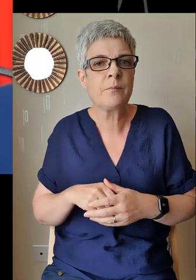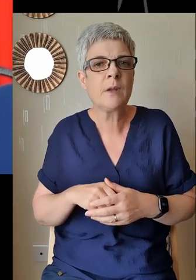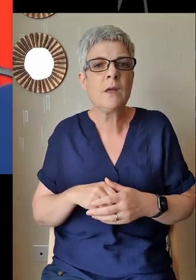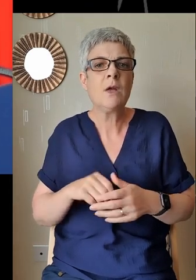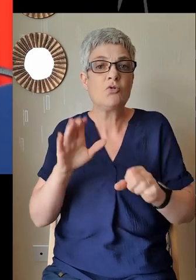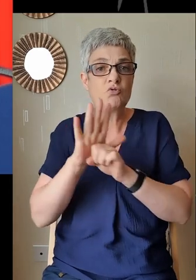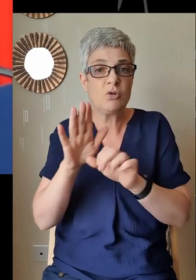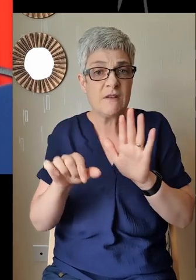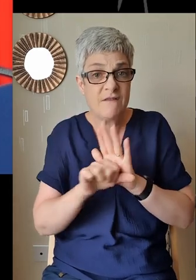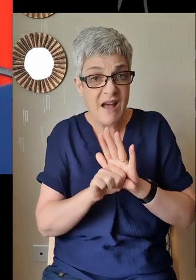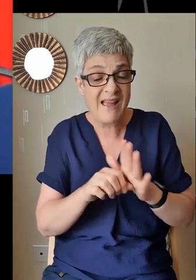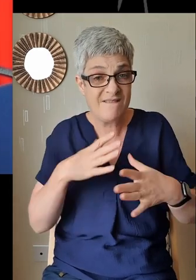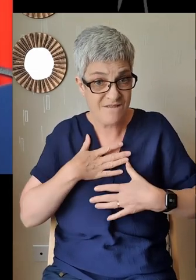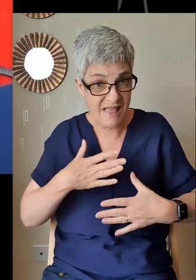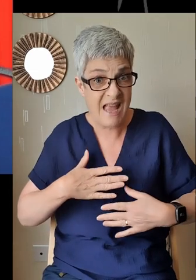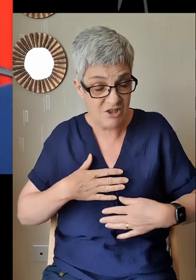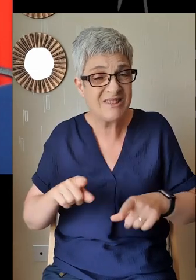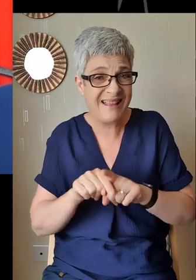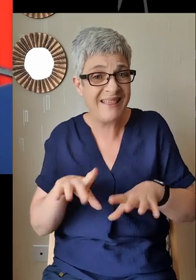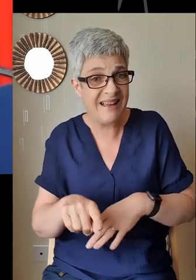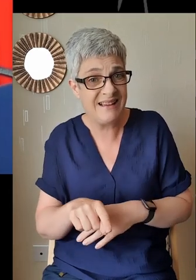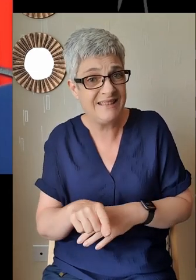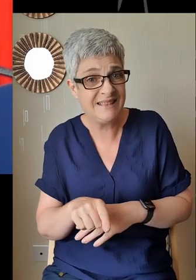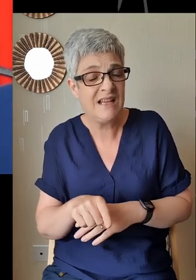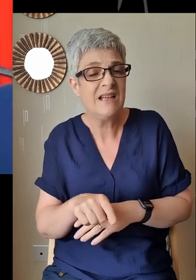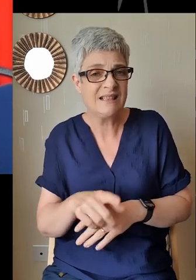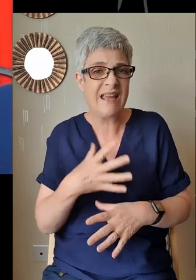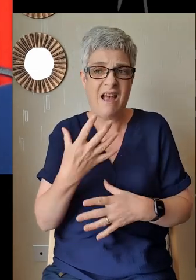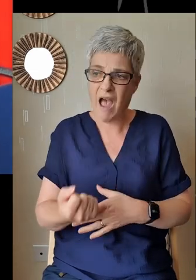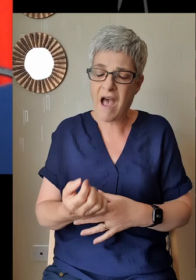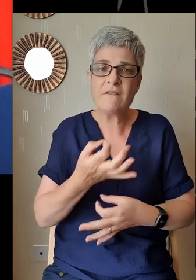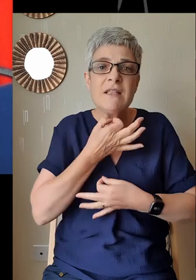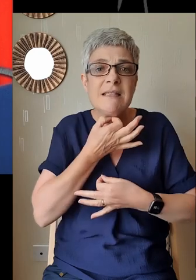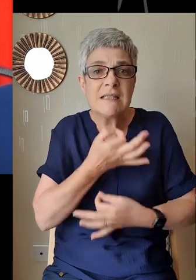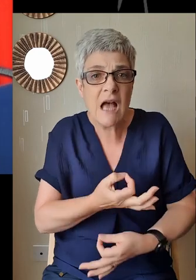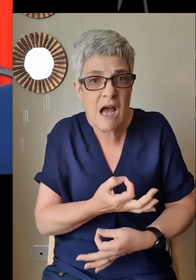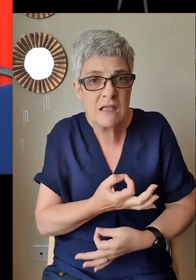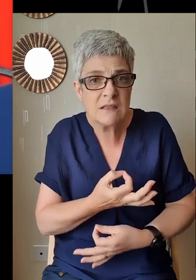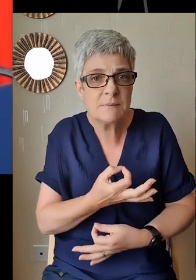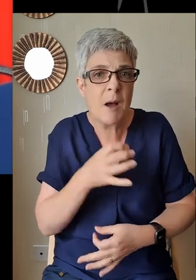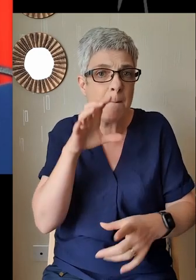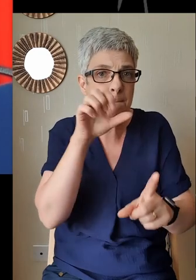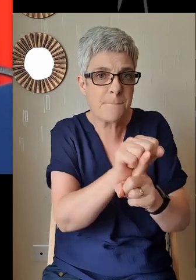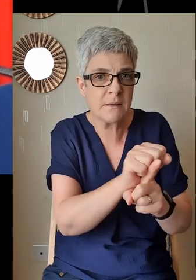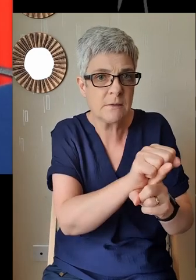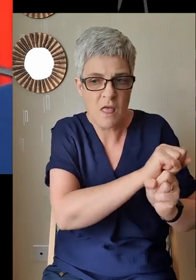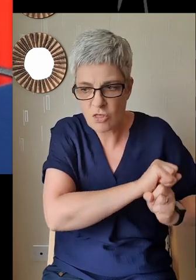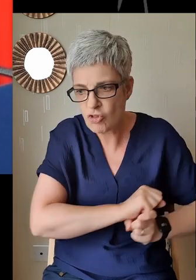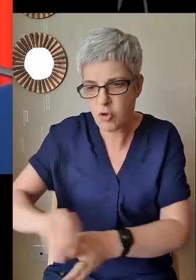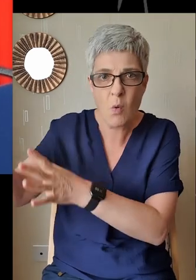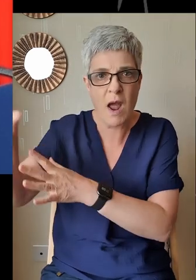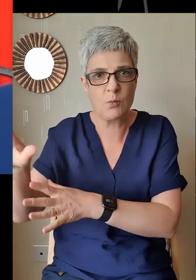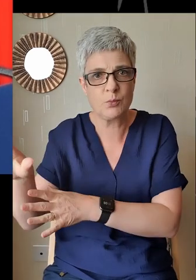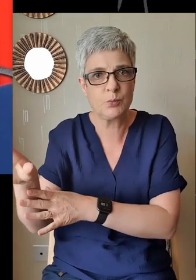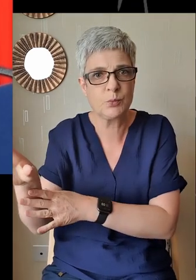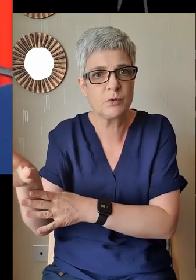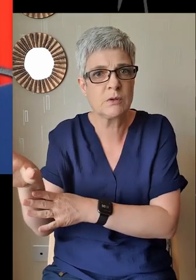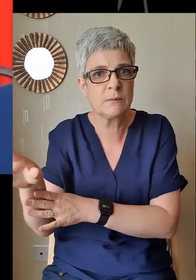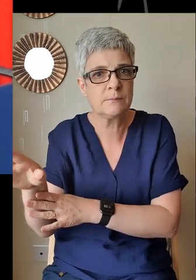Crucifying the flesh is that kind of thing. It's taking these desires by the scruff of the neck and throwing them out of our life.